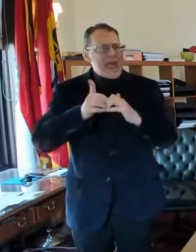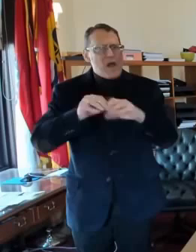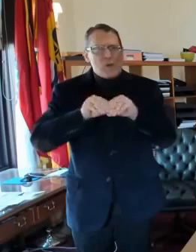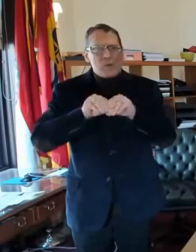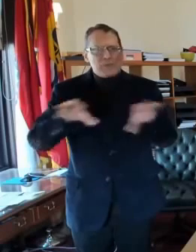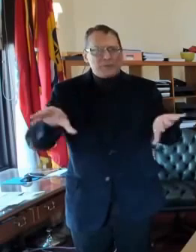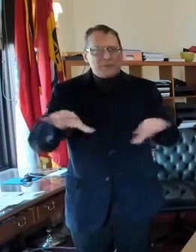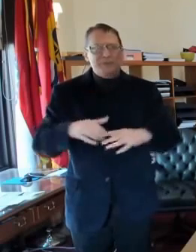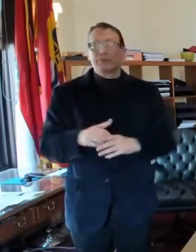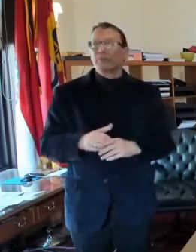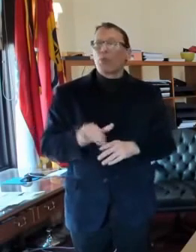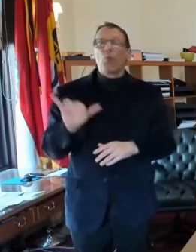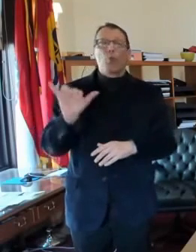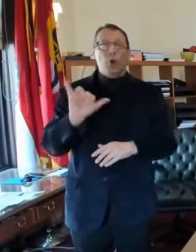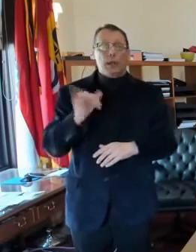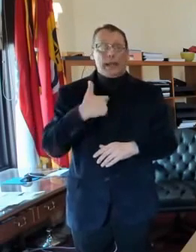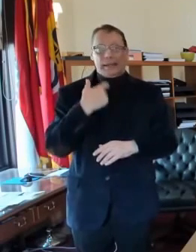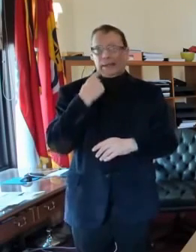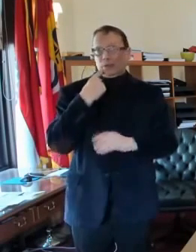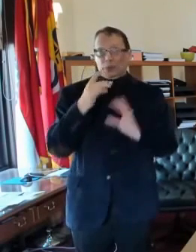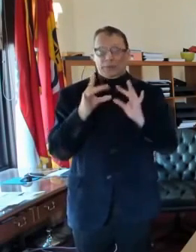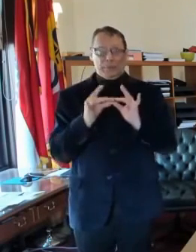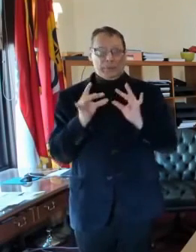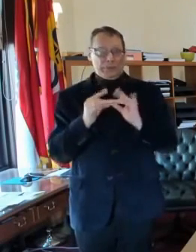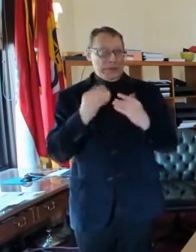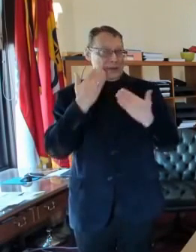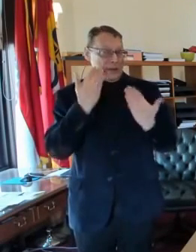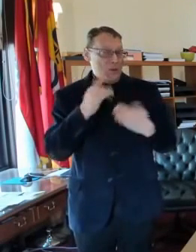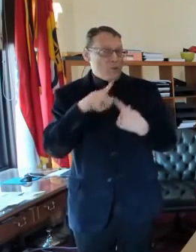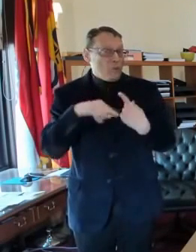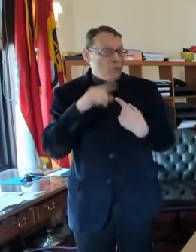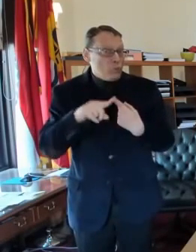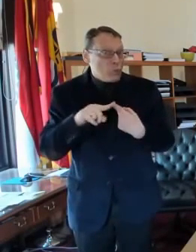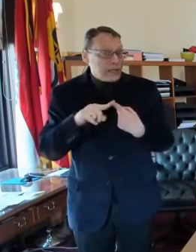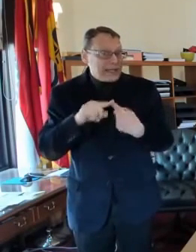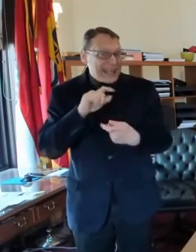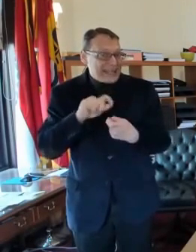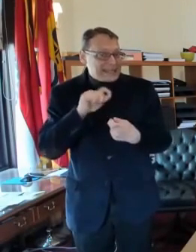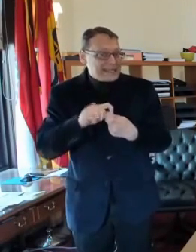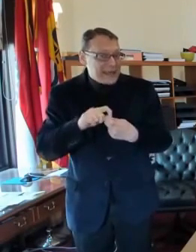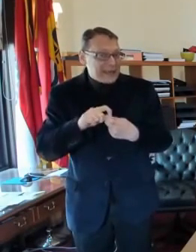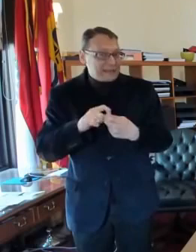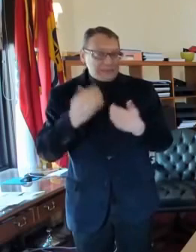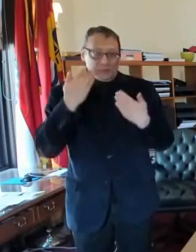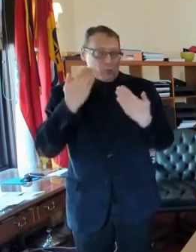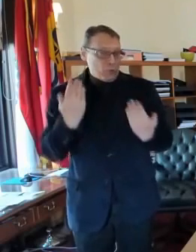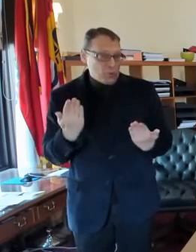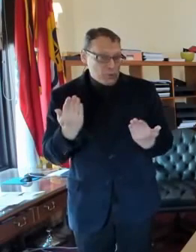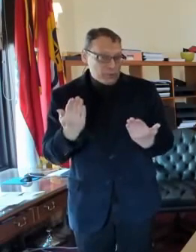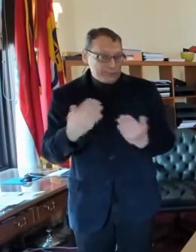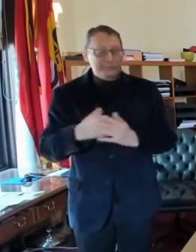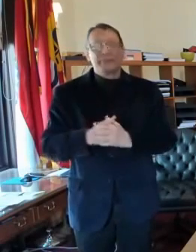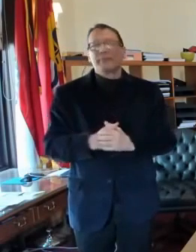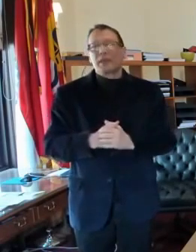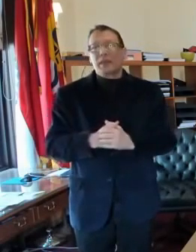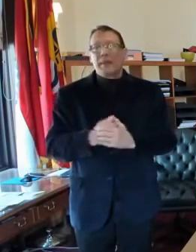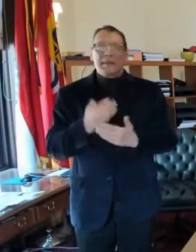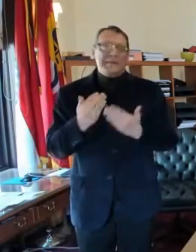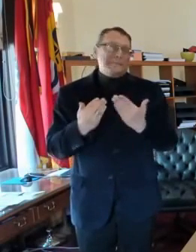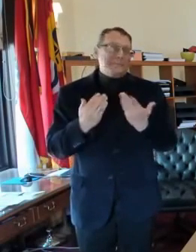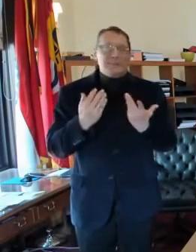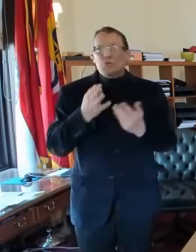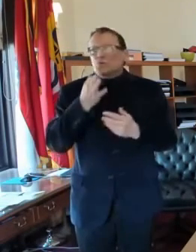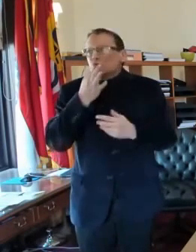just said, we don't know exactly when. We expect to get some vaccine within the next few